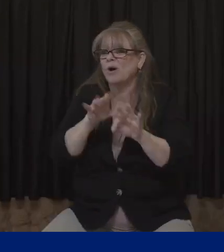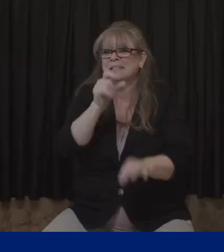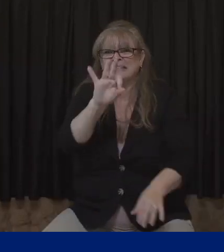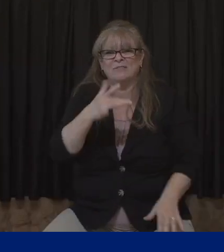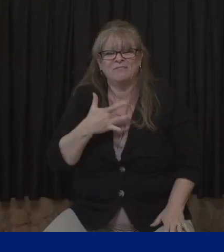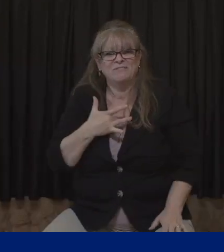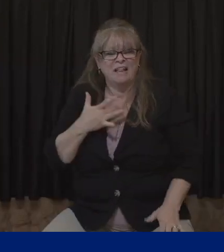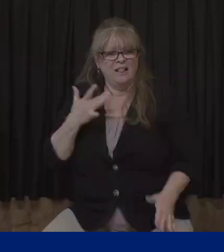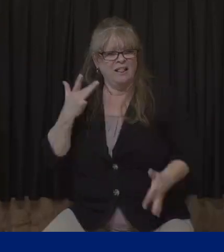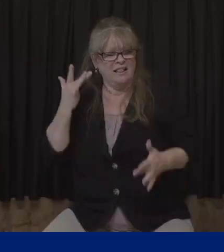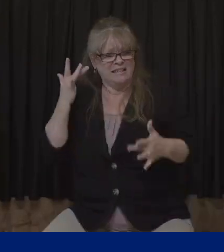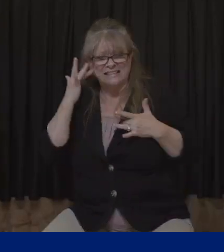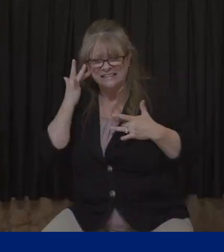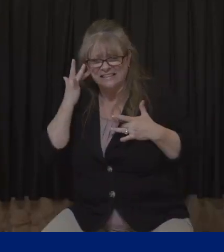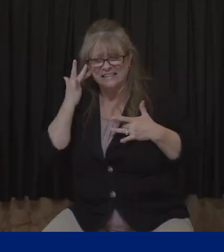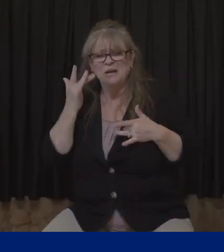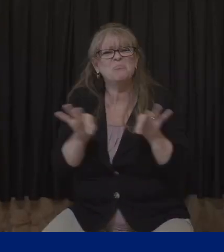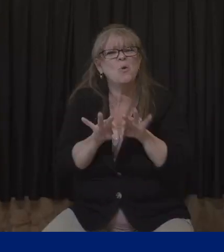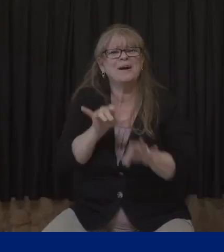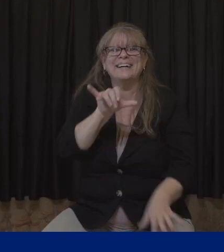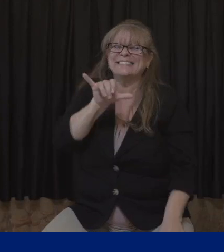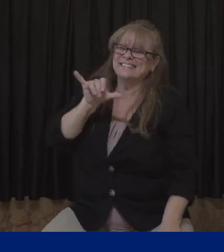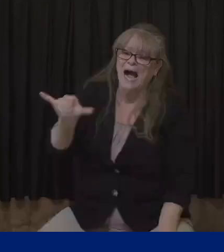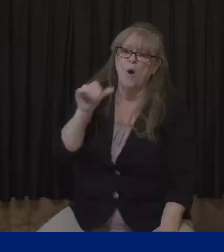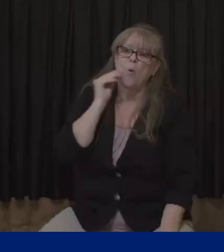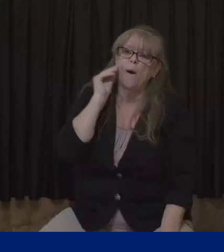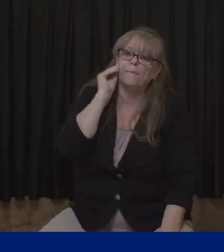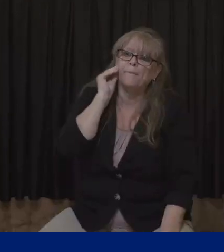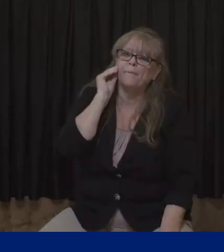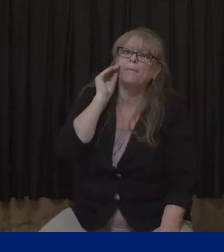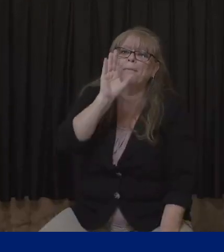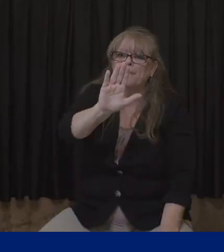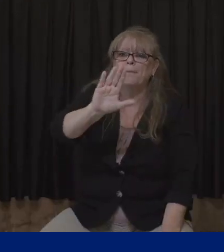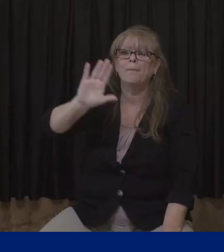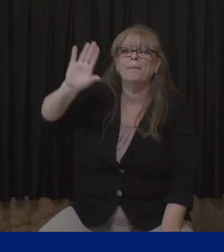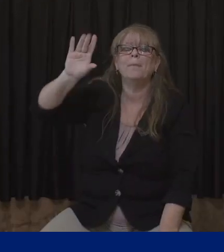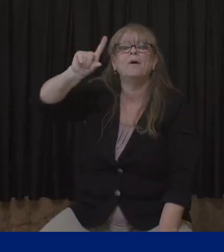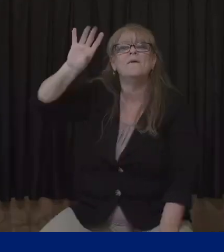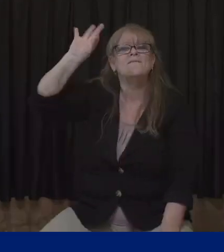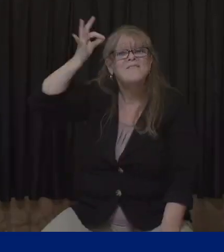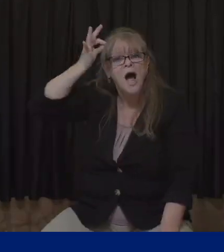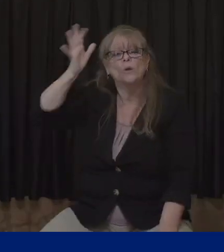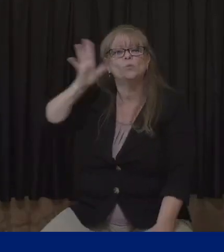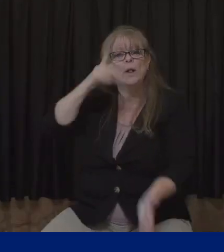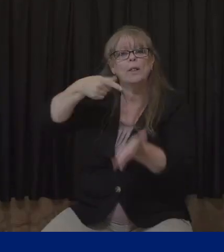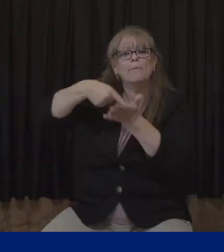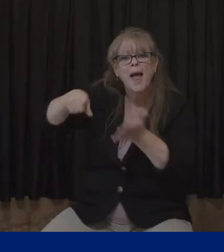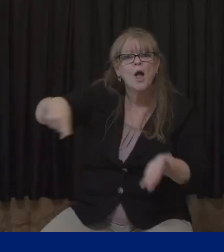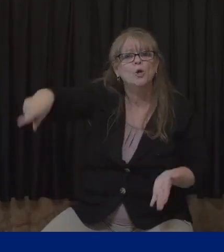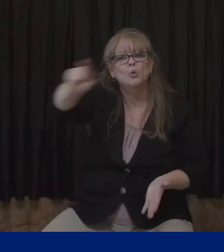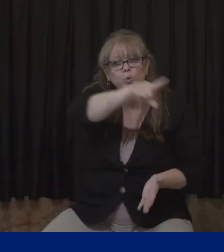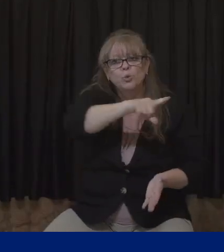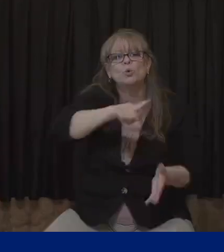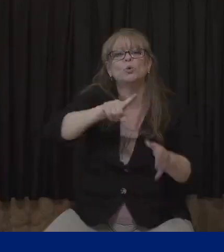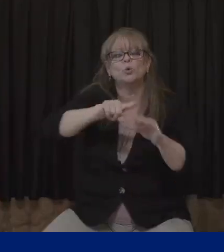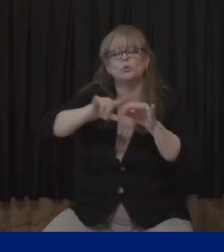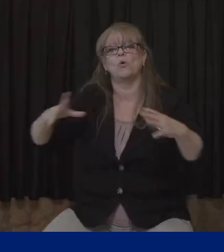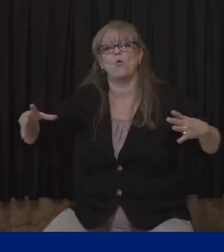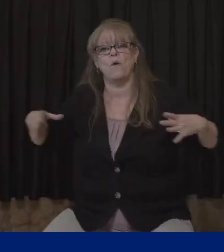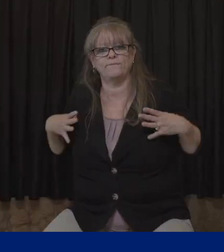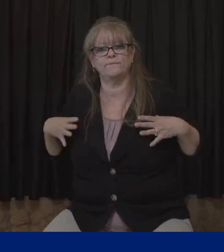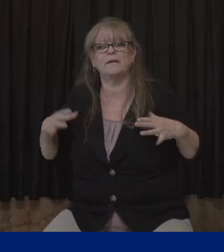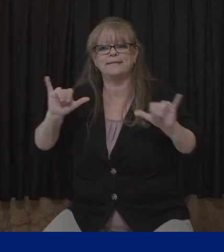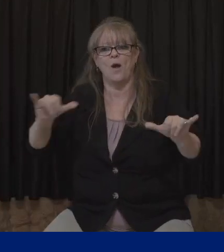for paid leave. That's enough time to get a COVID test if you are ill. If it's negative, you can go back to work. If it's positive, you go under quarantine and we'll